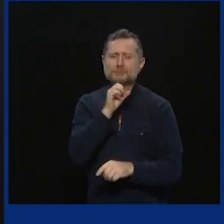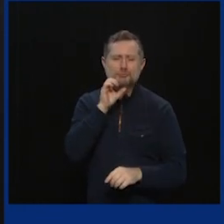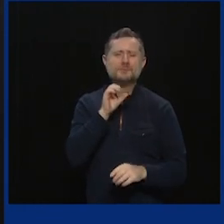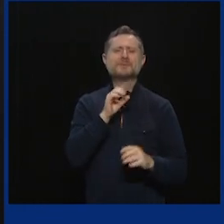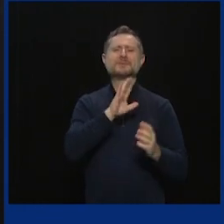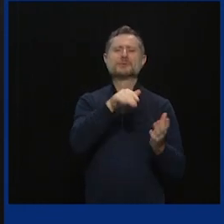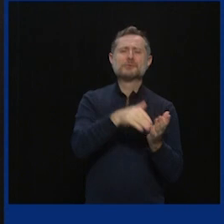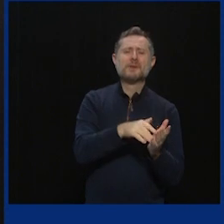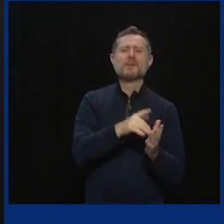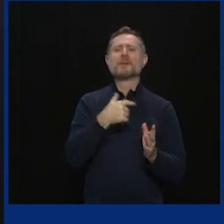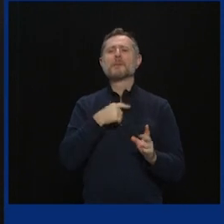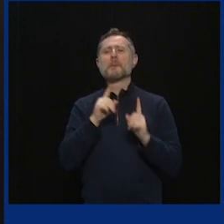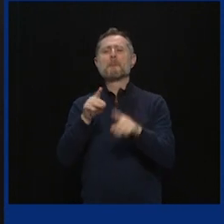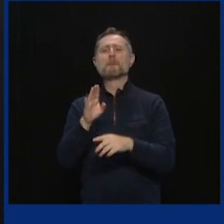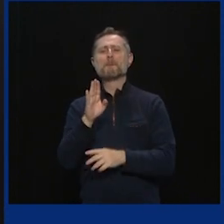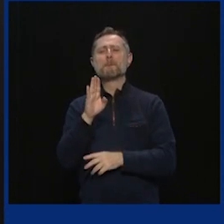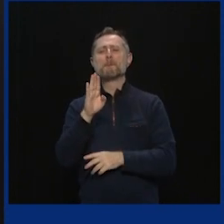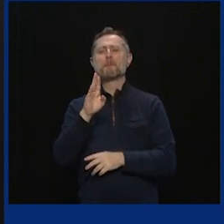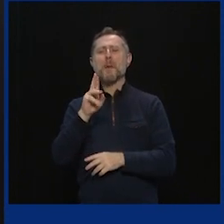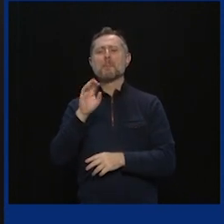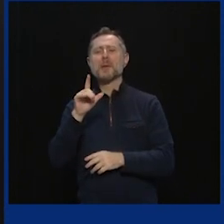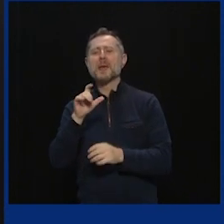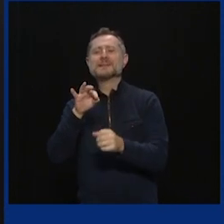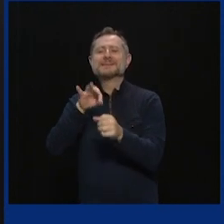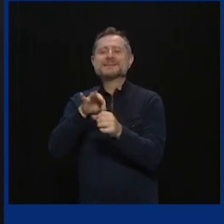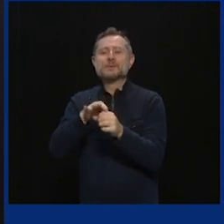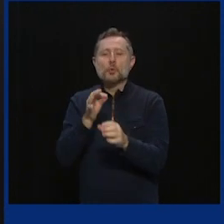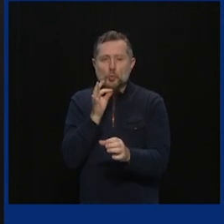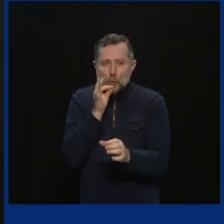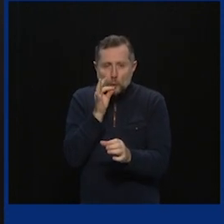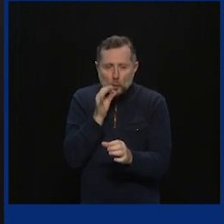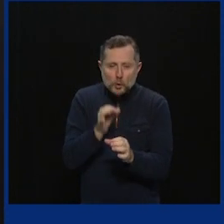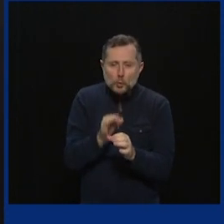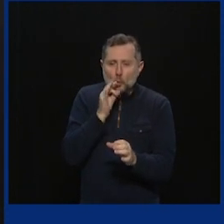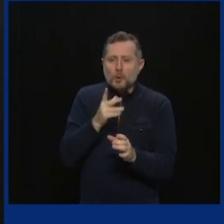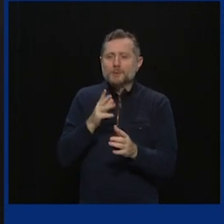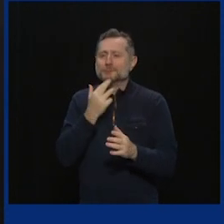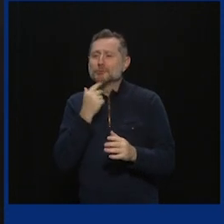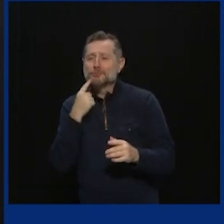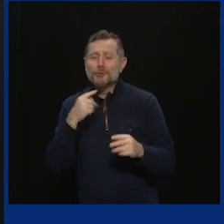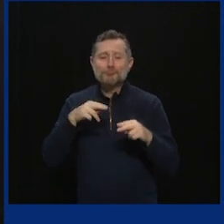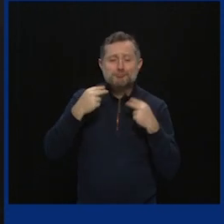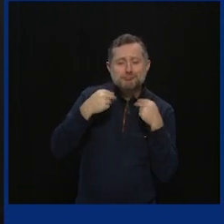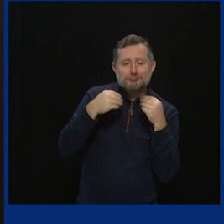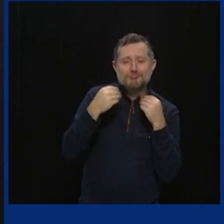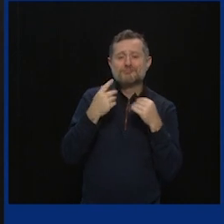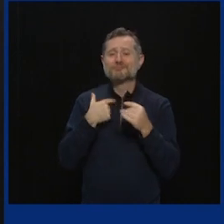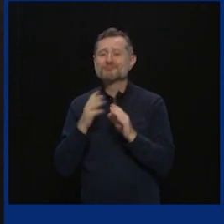we've been doing this for a long time, my friend. Let's give a round of applause to Margaret Chin as well.